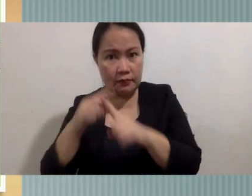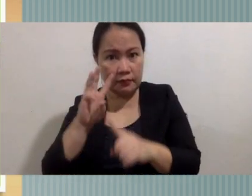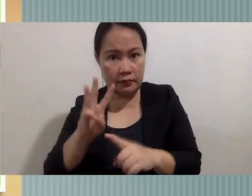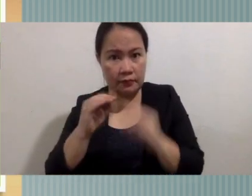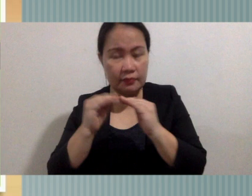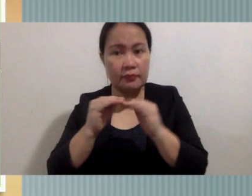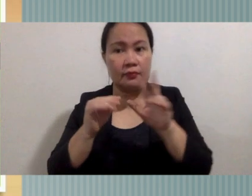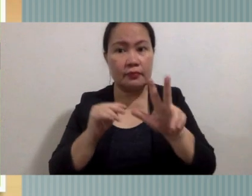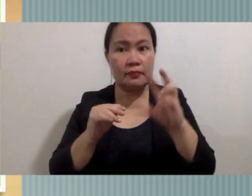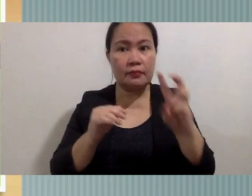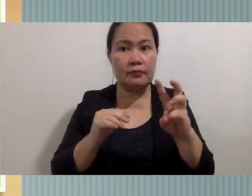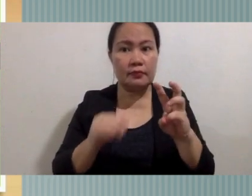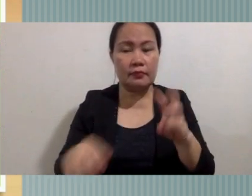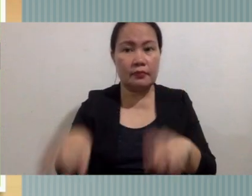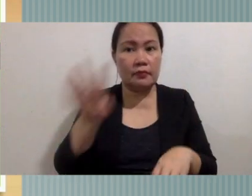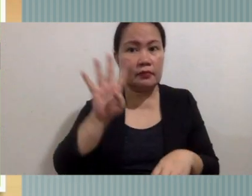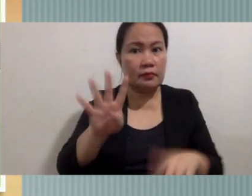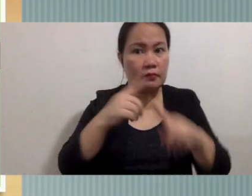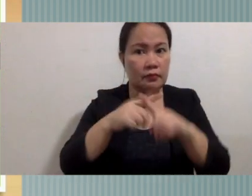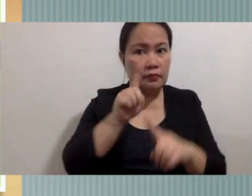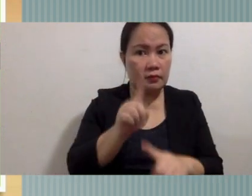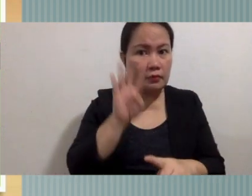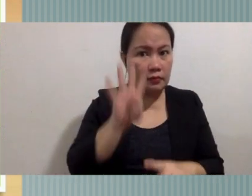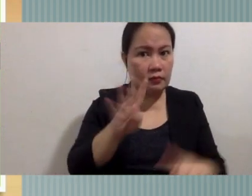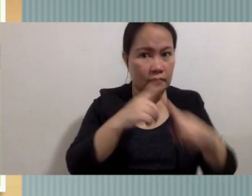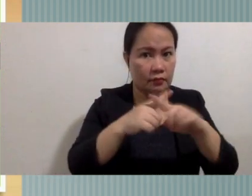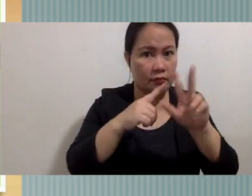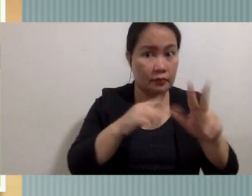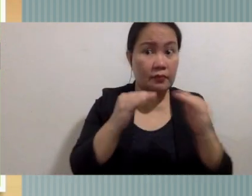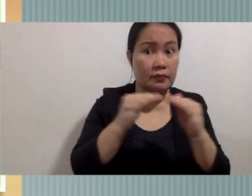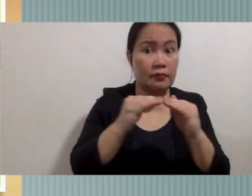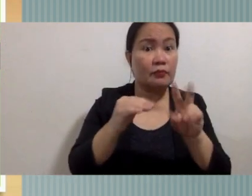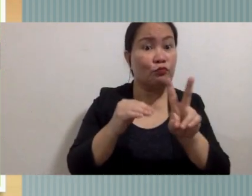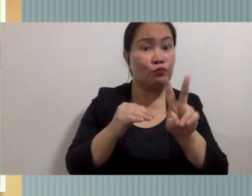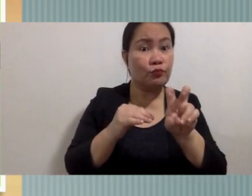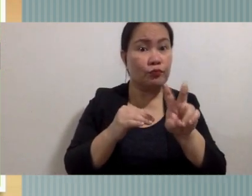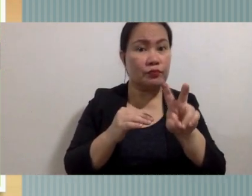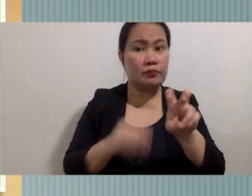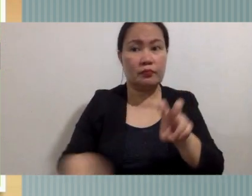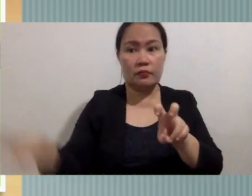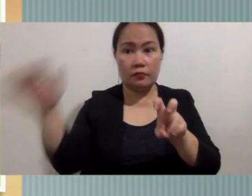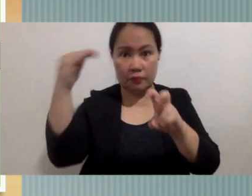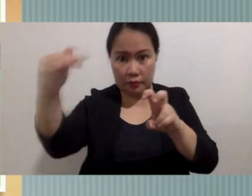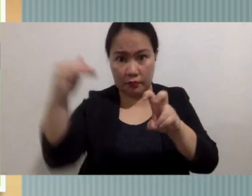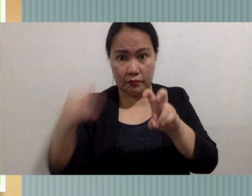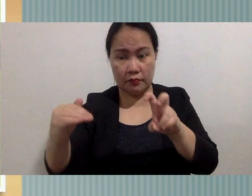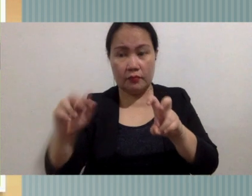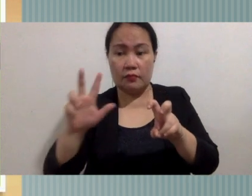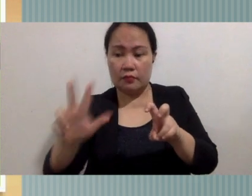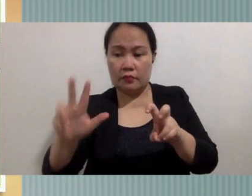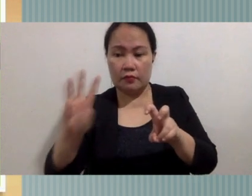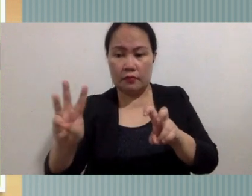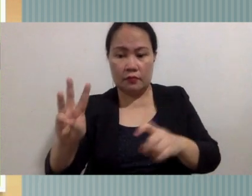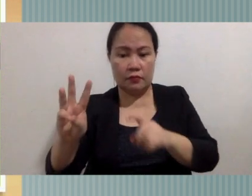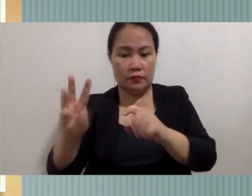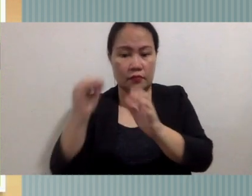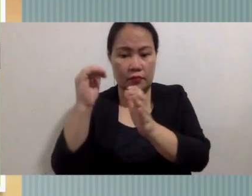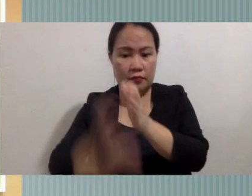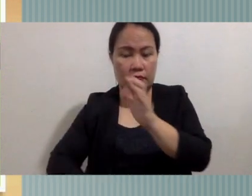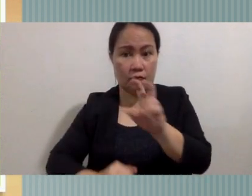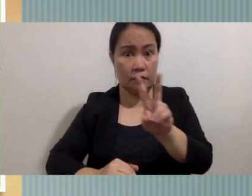So, our 6 squared is 36. And then 4 times 1 is 4 times 3, that is 12. Since this